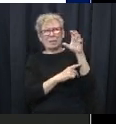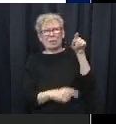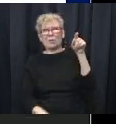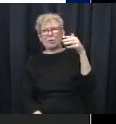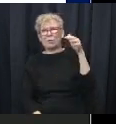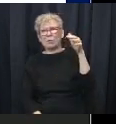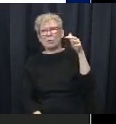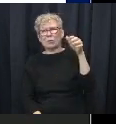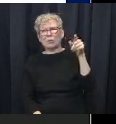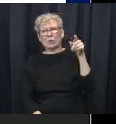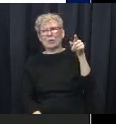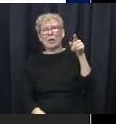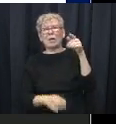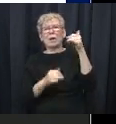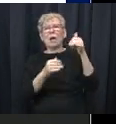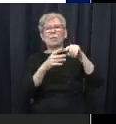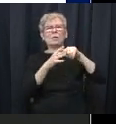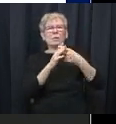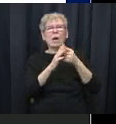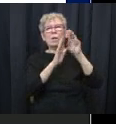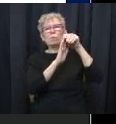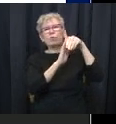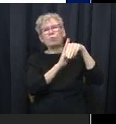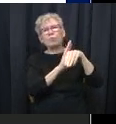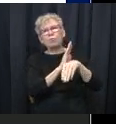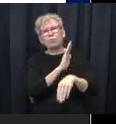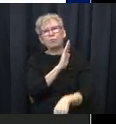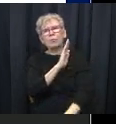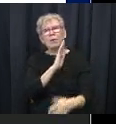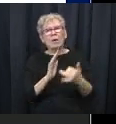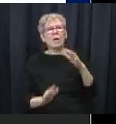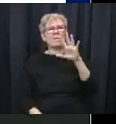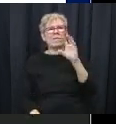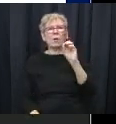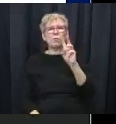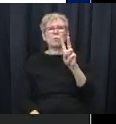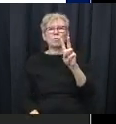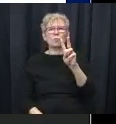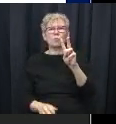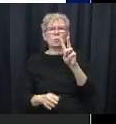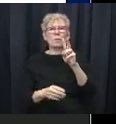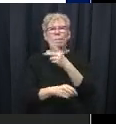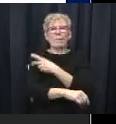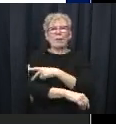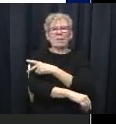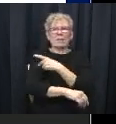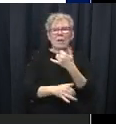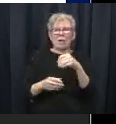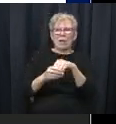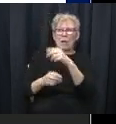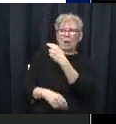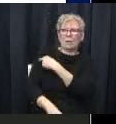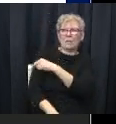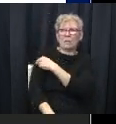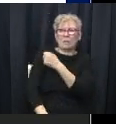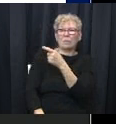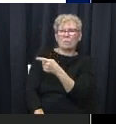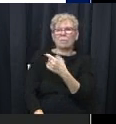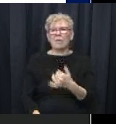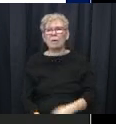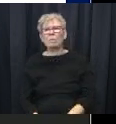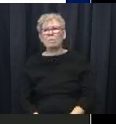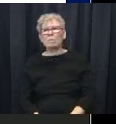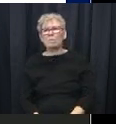here today. Back in December, the state did have to start moving patients between some hospitals as